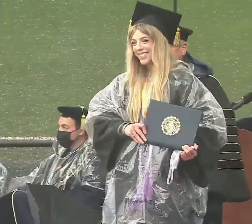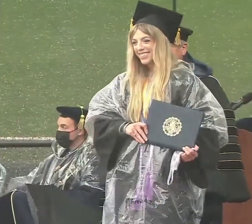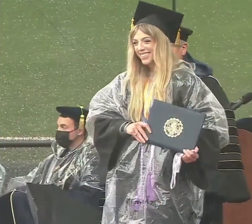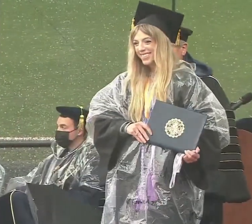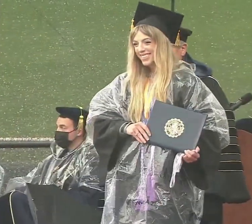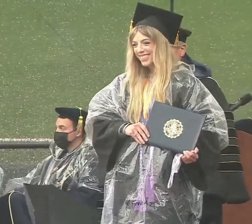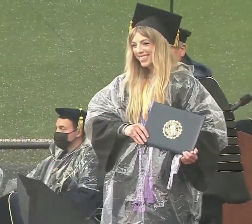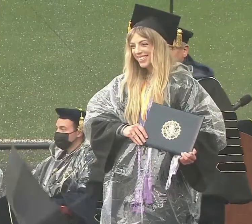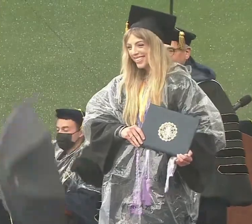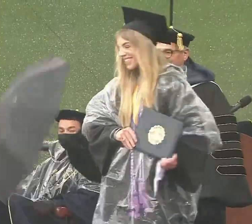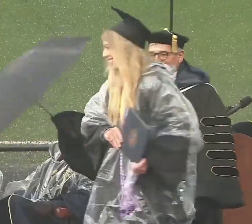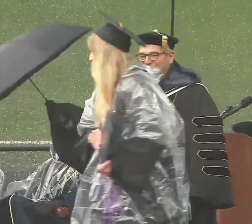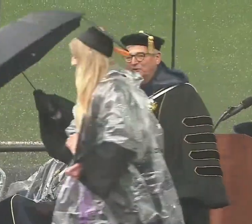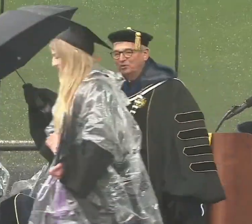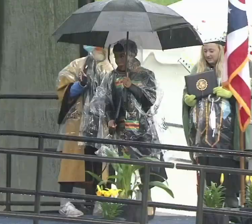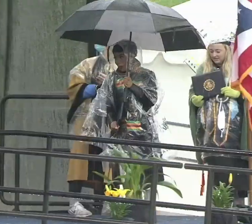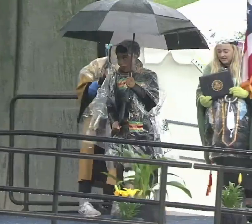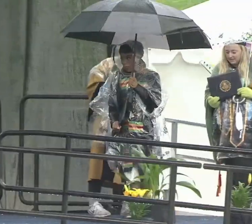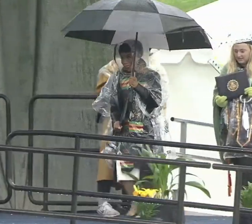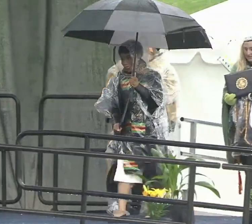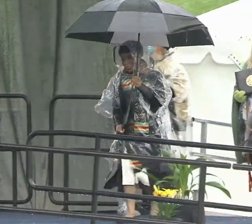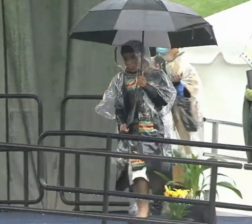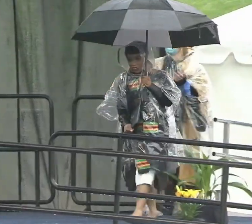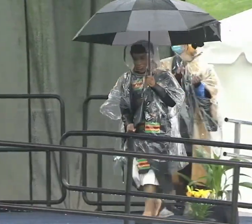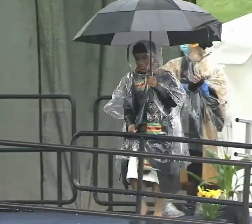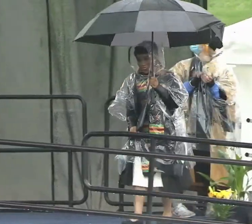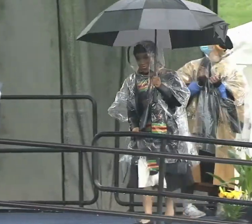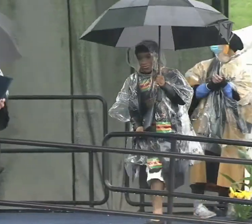Winnie Buchanan.